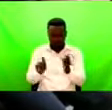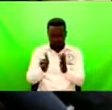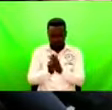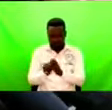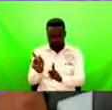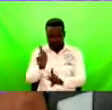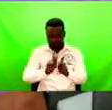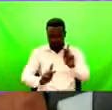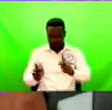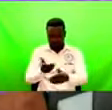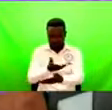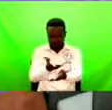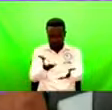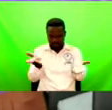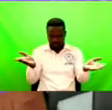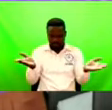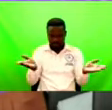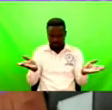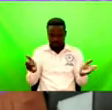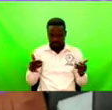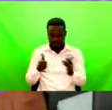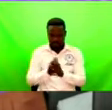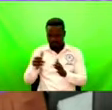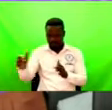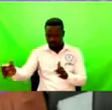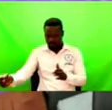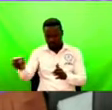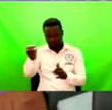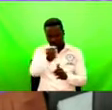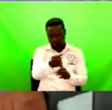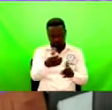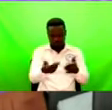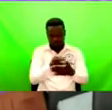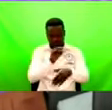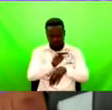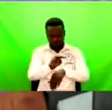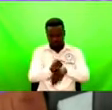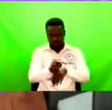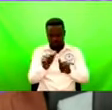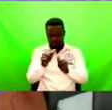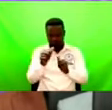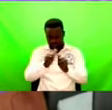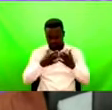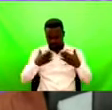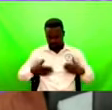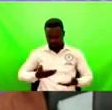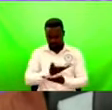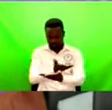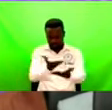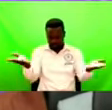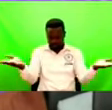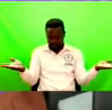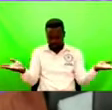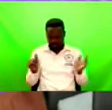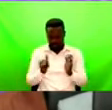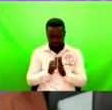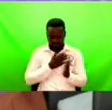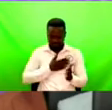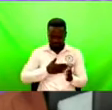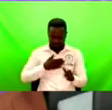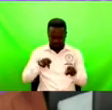been ushered into another realm of ministry, and to every one of us, that just as